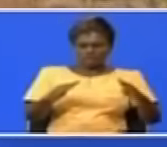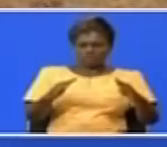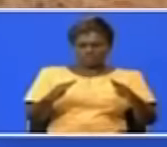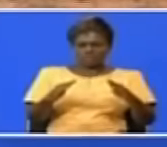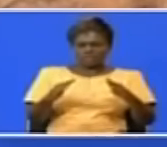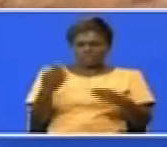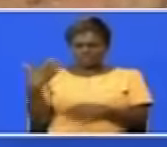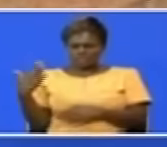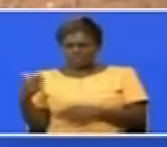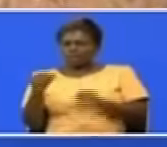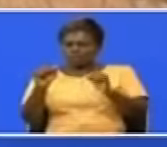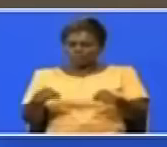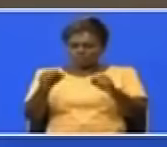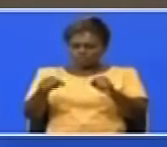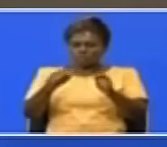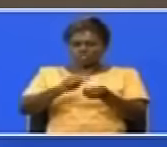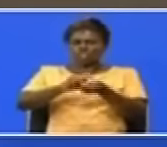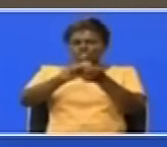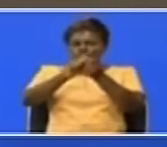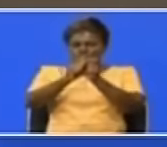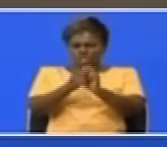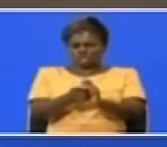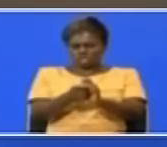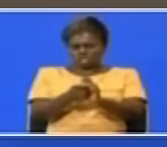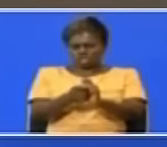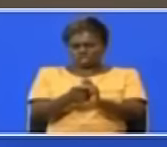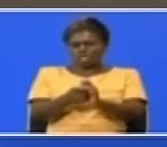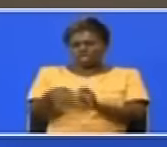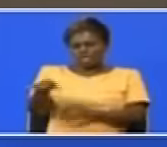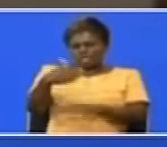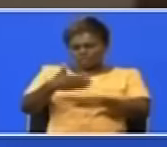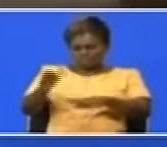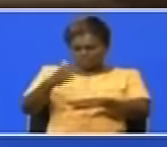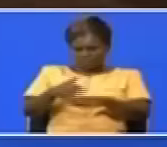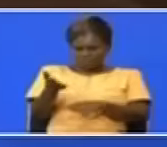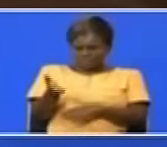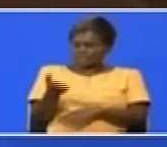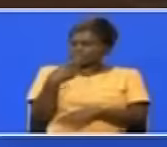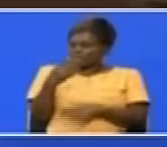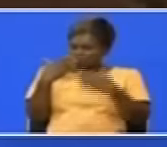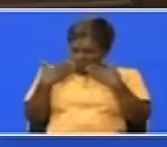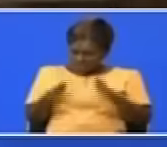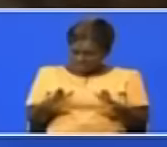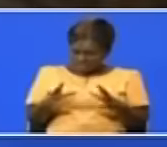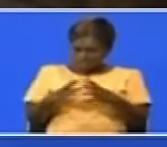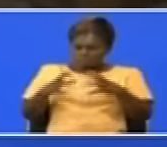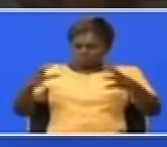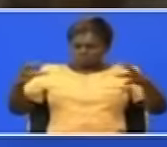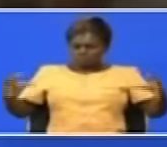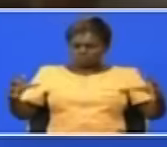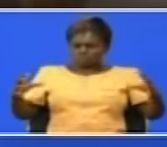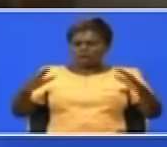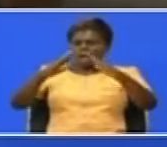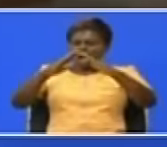high-density properties that could in turn lead to oversupply of rental space. That said, there is a growing trend of